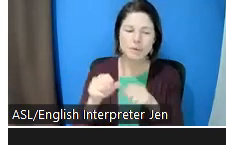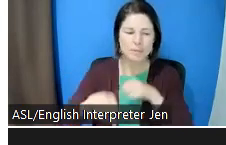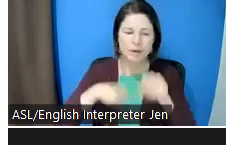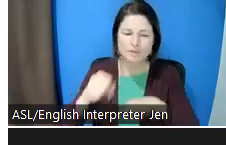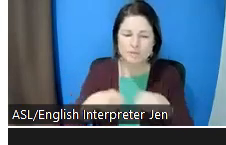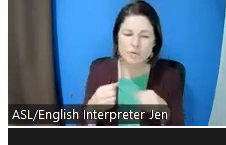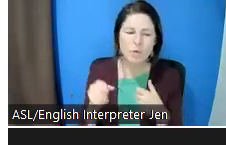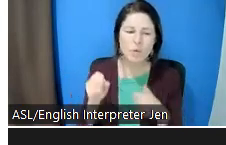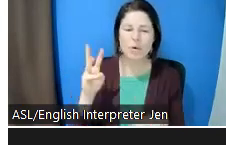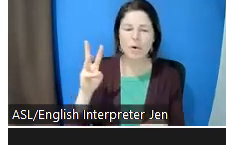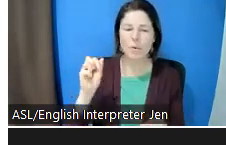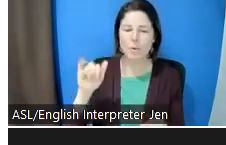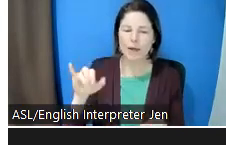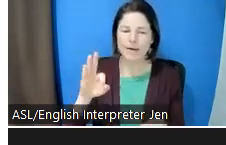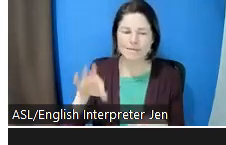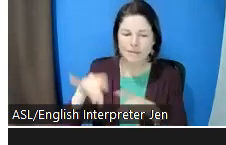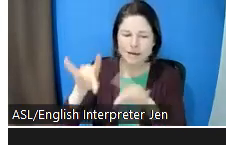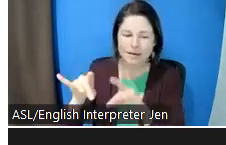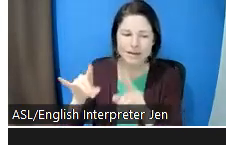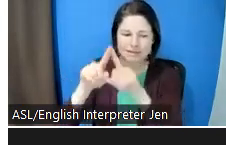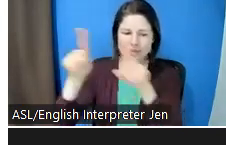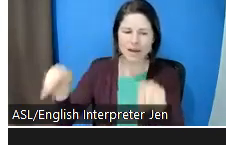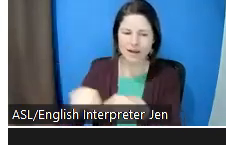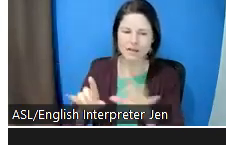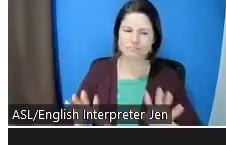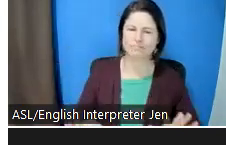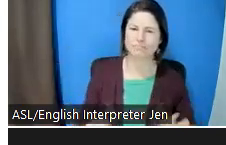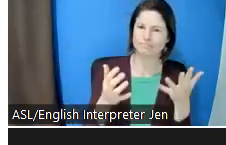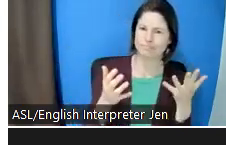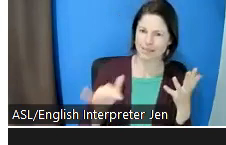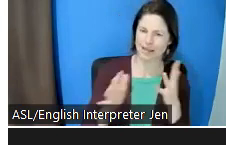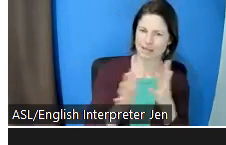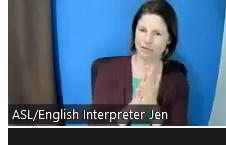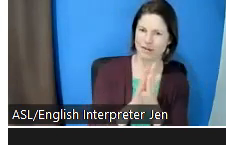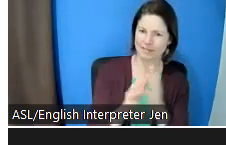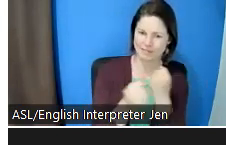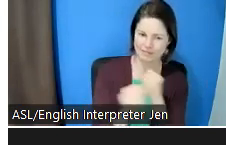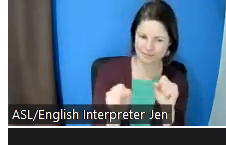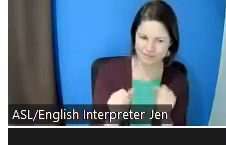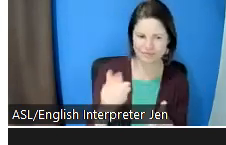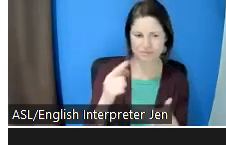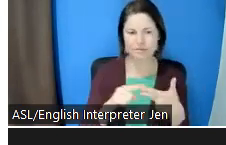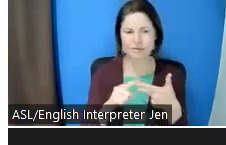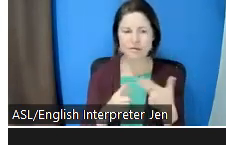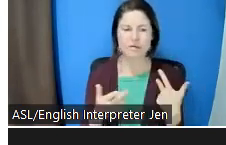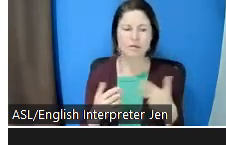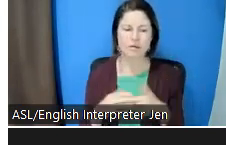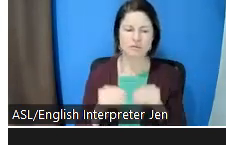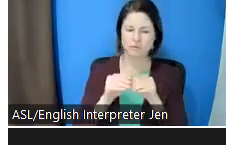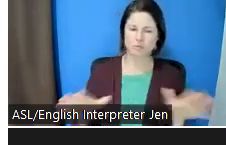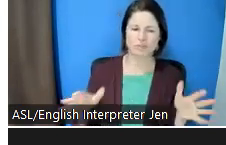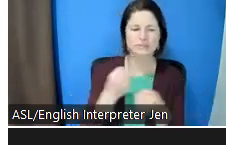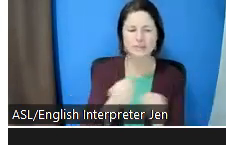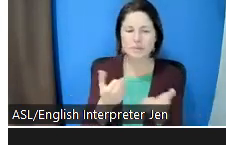signage, distribution of safety materials like helmets, and partnering with the distribution